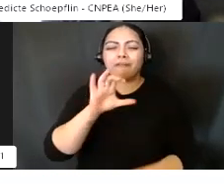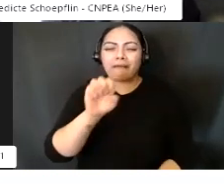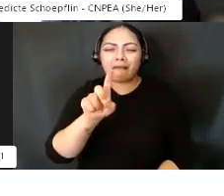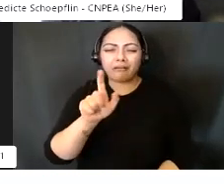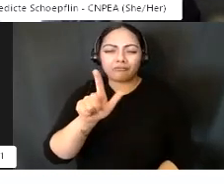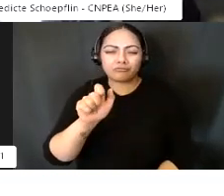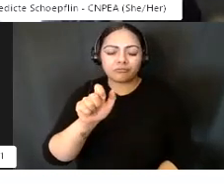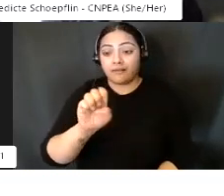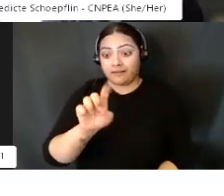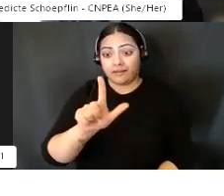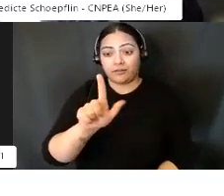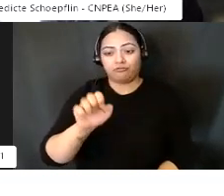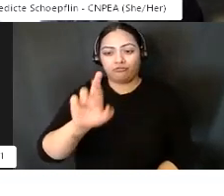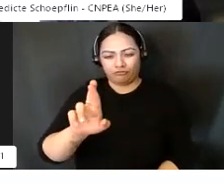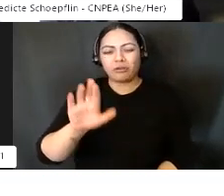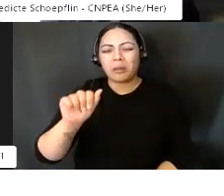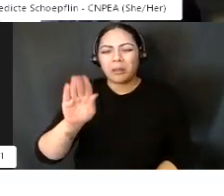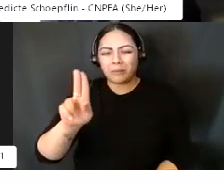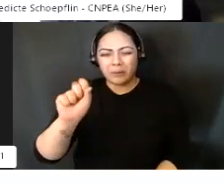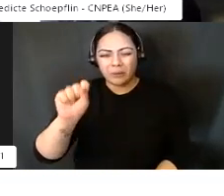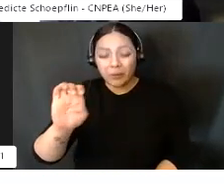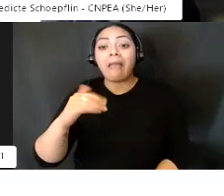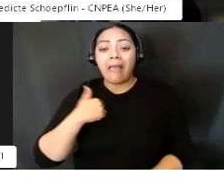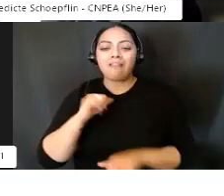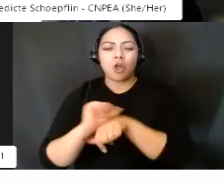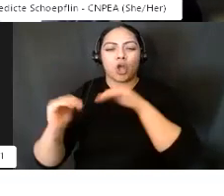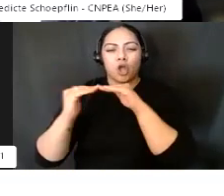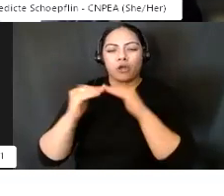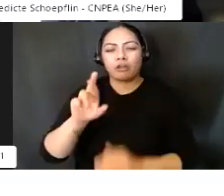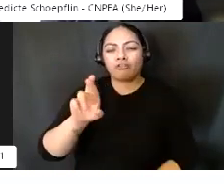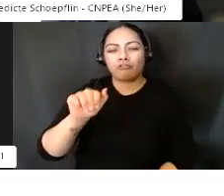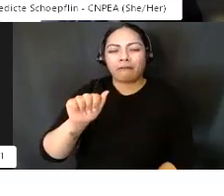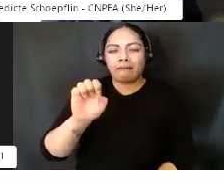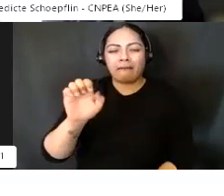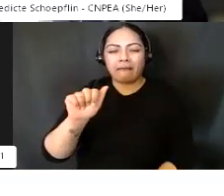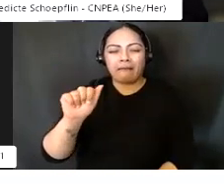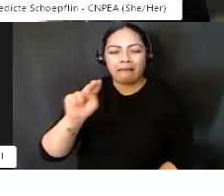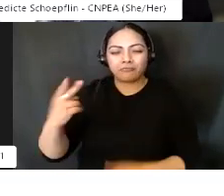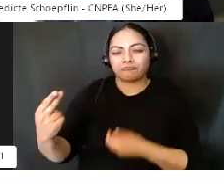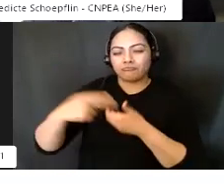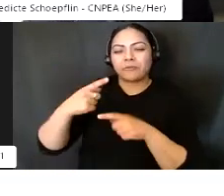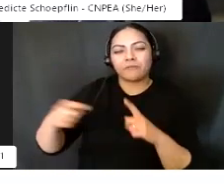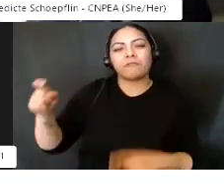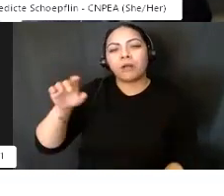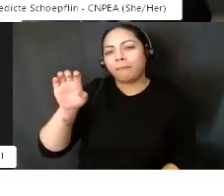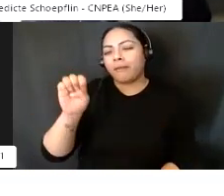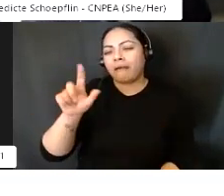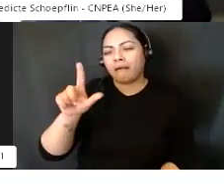Rayanne Raidout from Elder Abuse Prevention Ontario. And we are very happy to have you here to present this